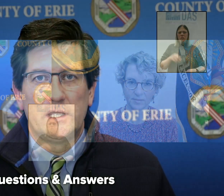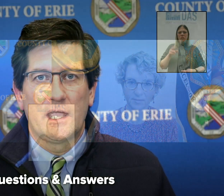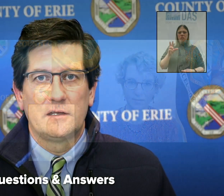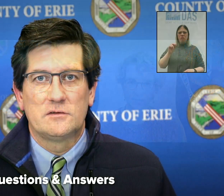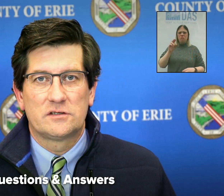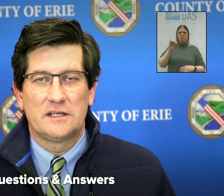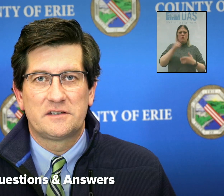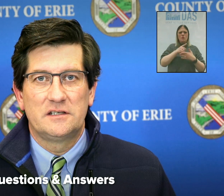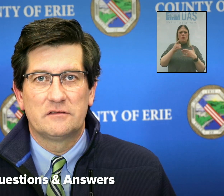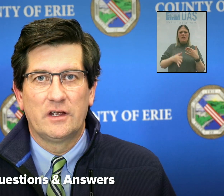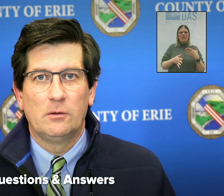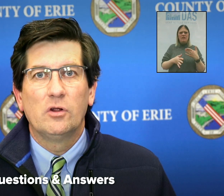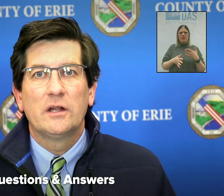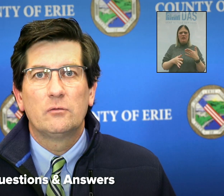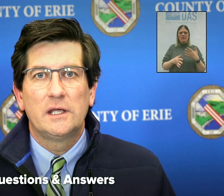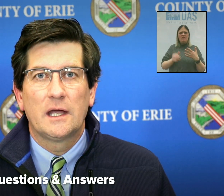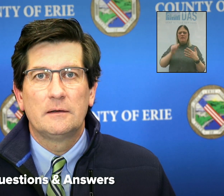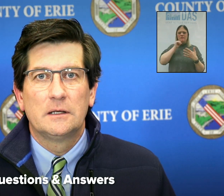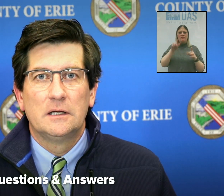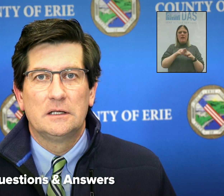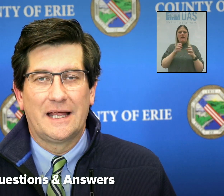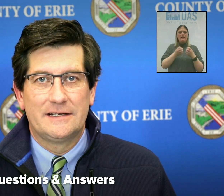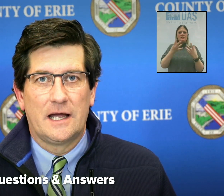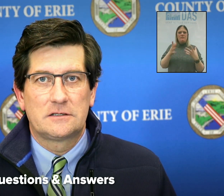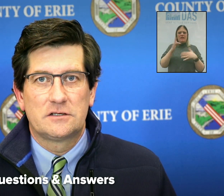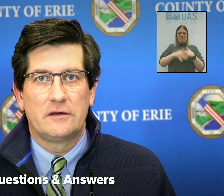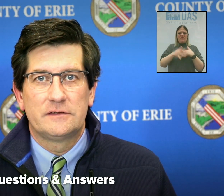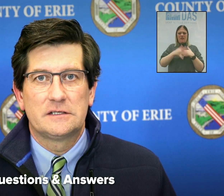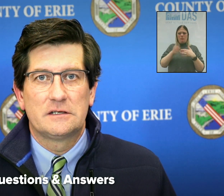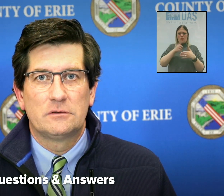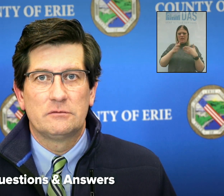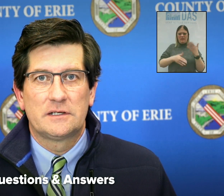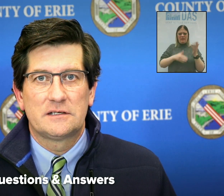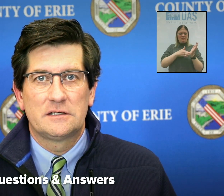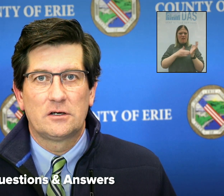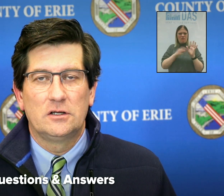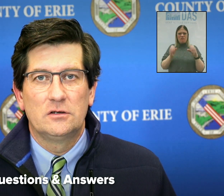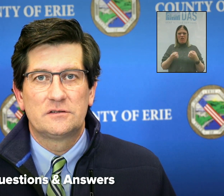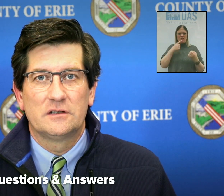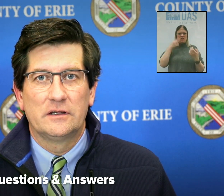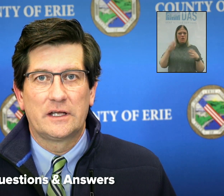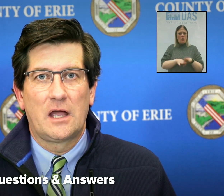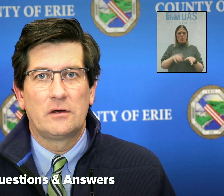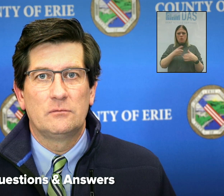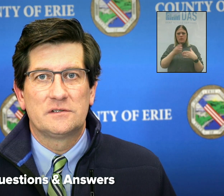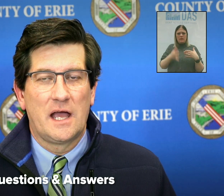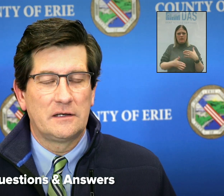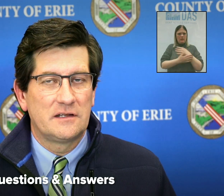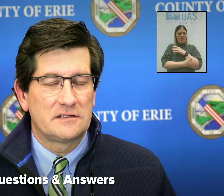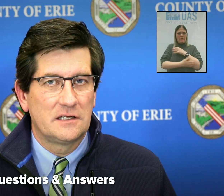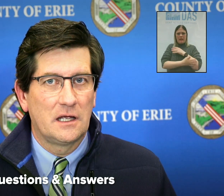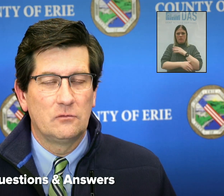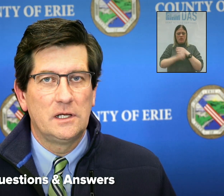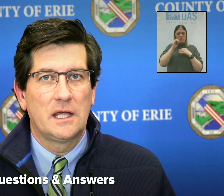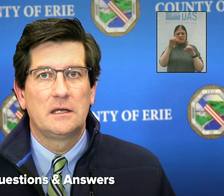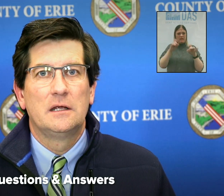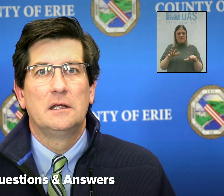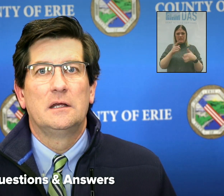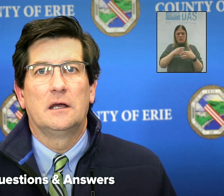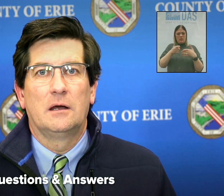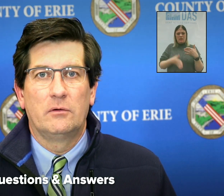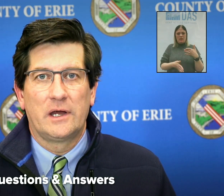was a weekend and there's less sites available on the weekend. A lot of doctors' offices that were doing testing are closed. The county was not testing on the